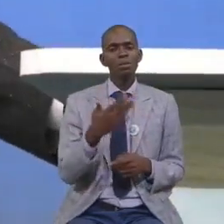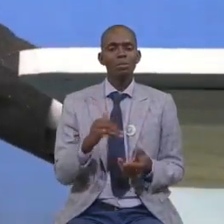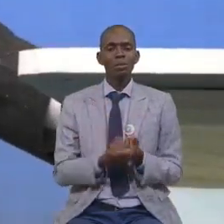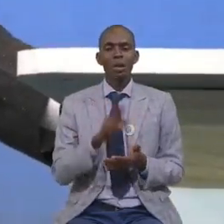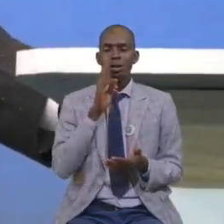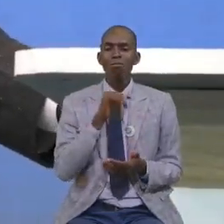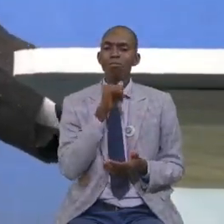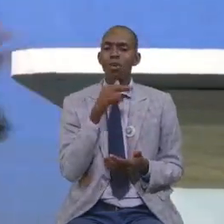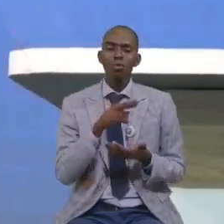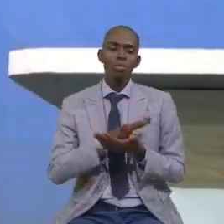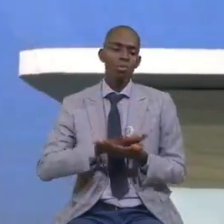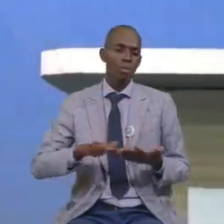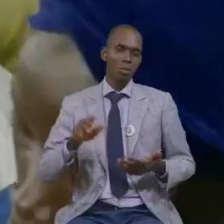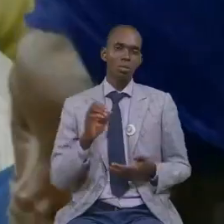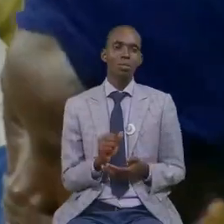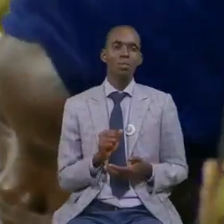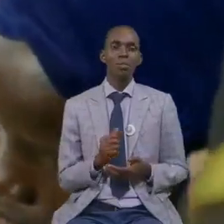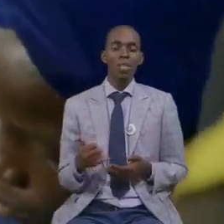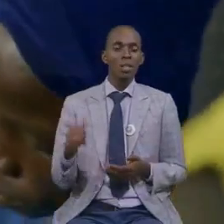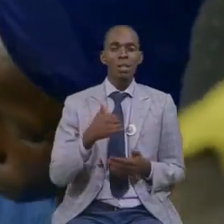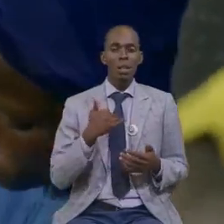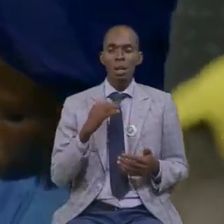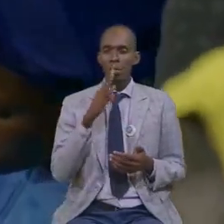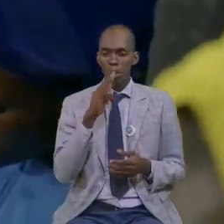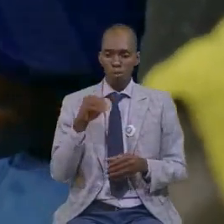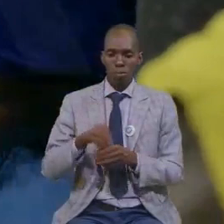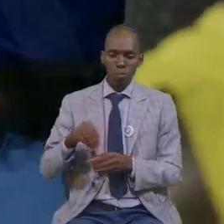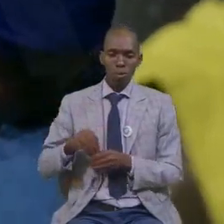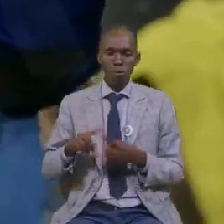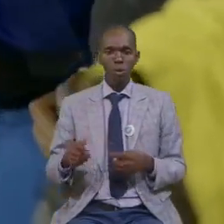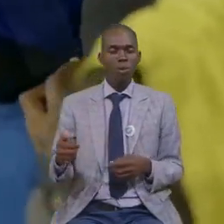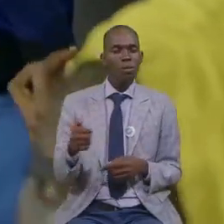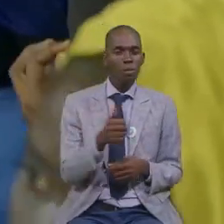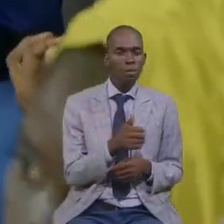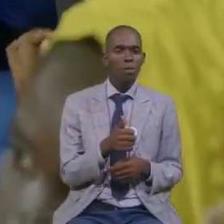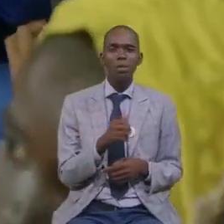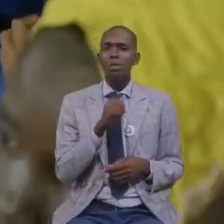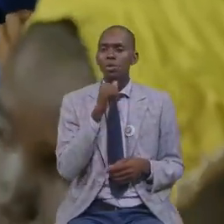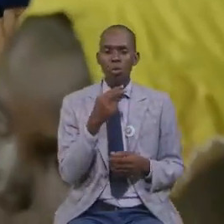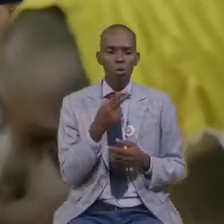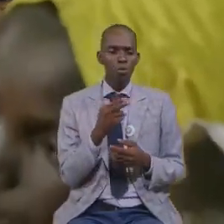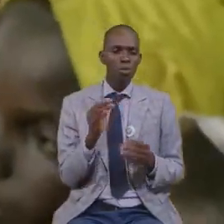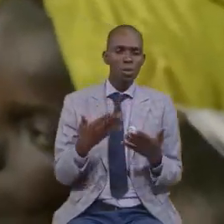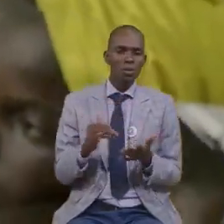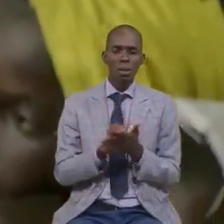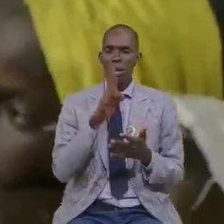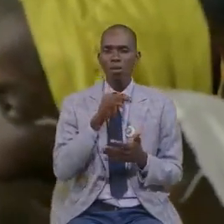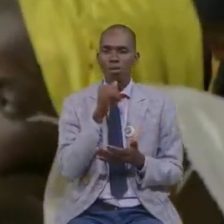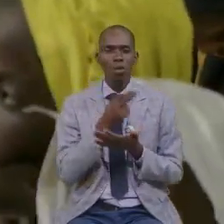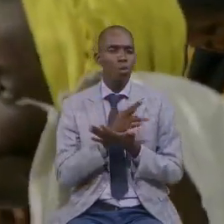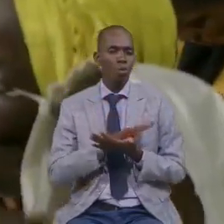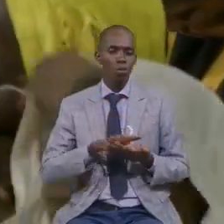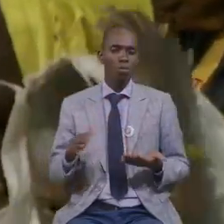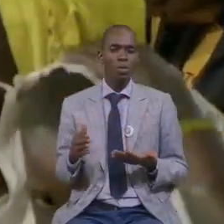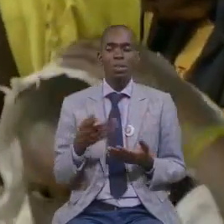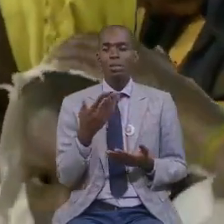unrighteousness. They have been sowing to themselves ungodliness. They have been sowing